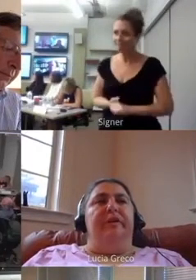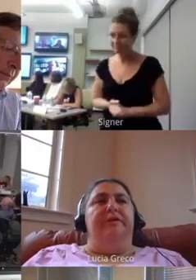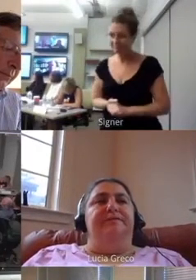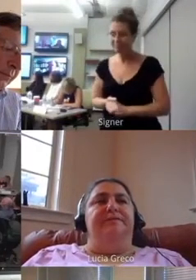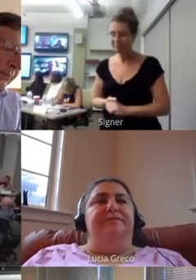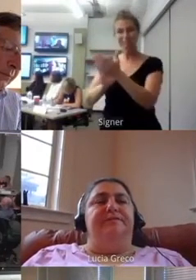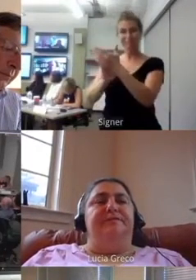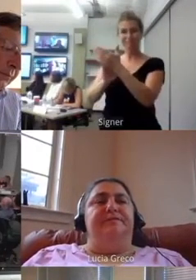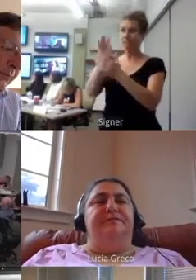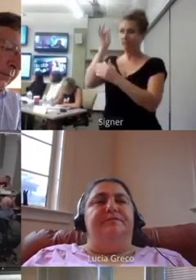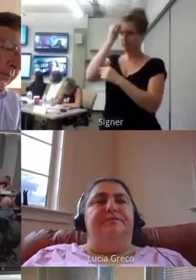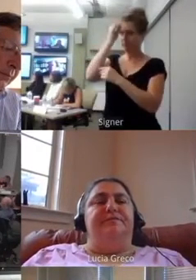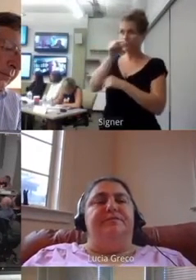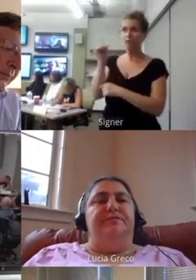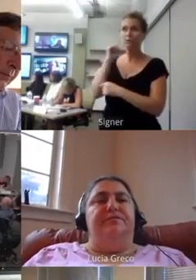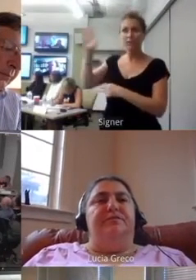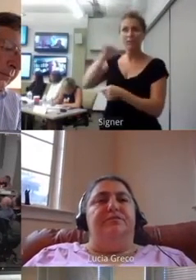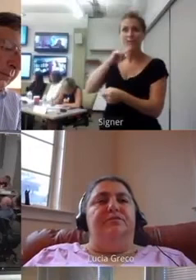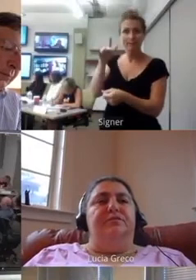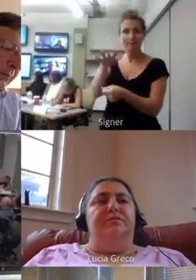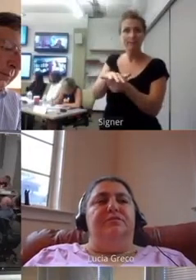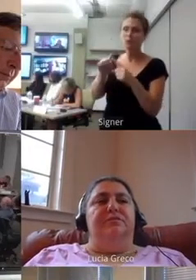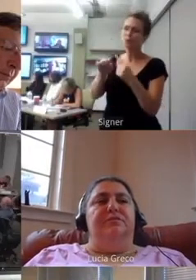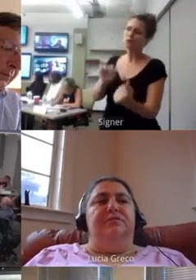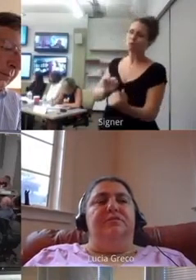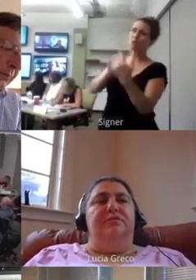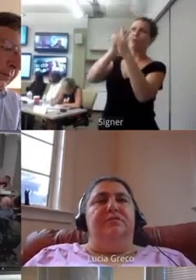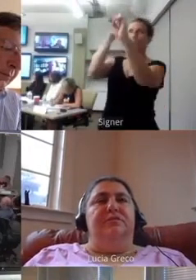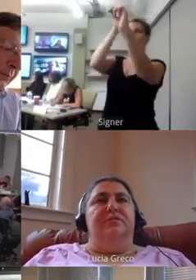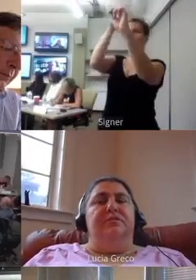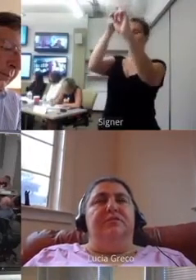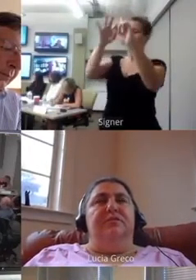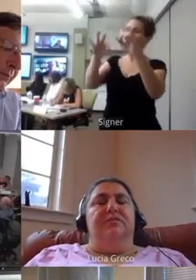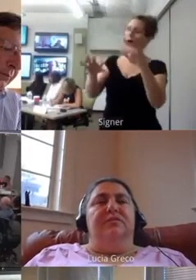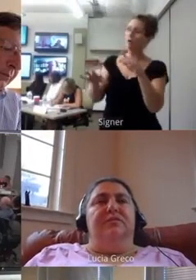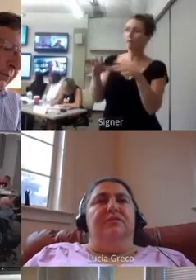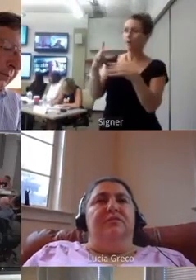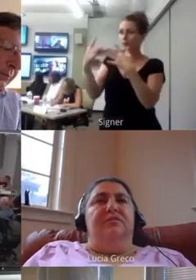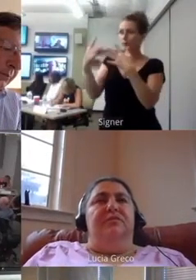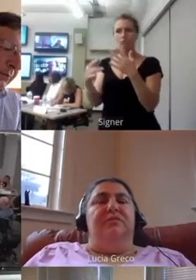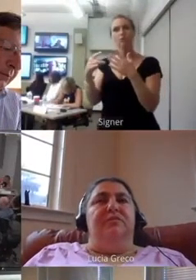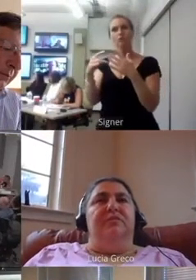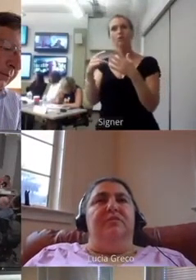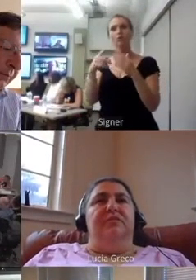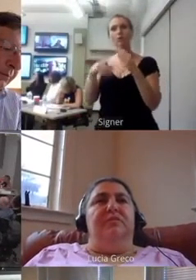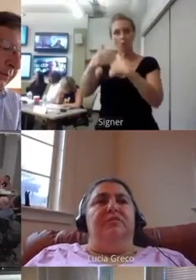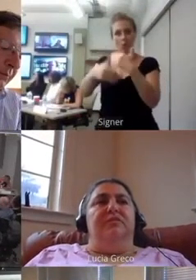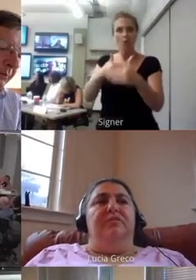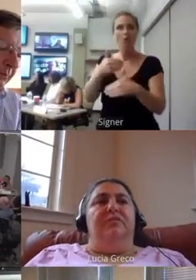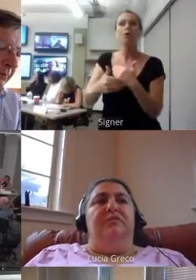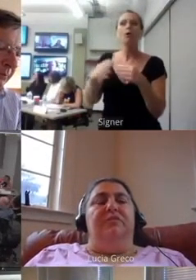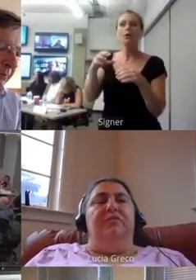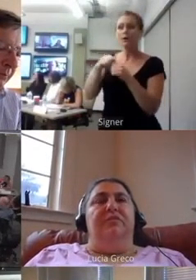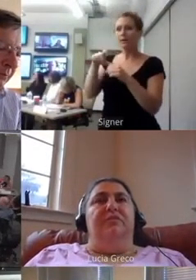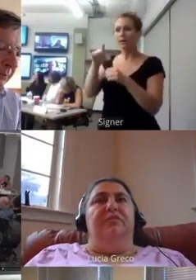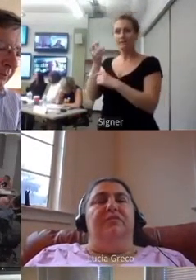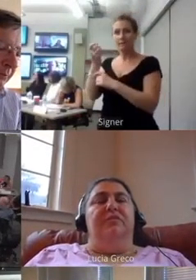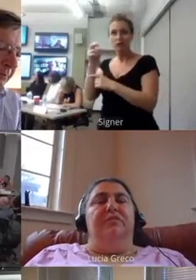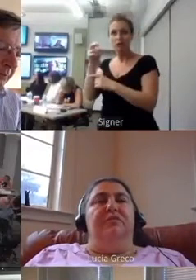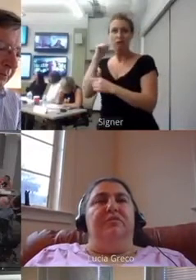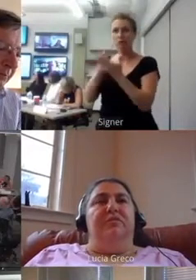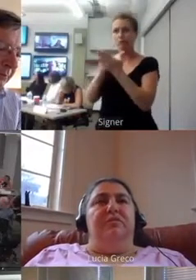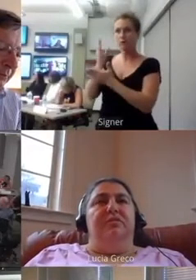its commitment to work towards adopting the optional protocol of the Convention on the Rights of People with Disabilities. This will